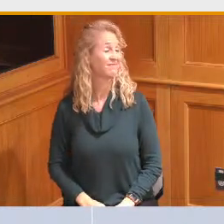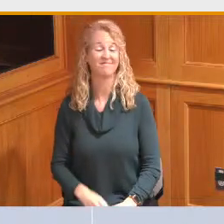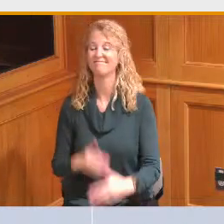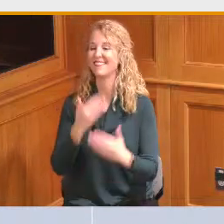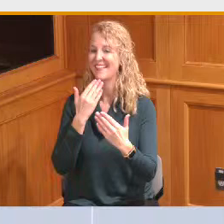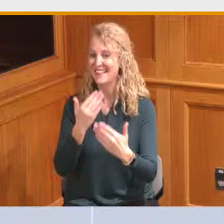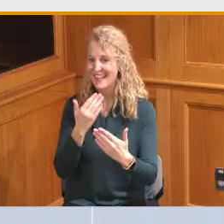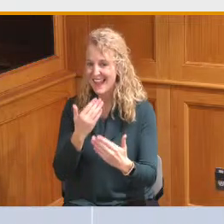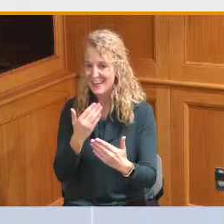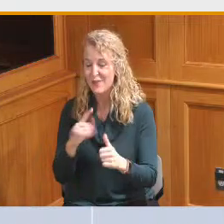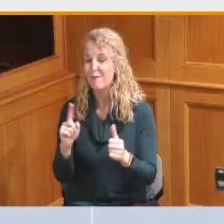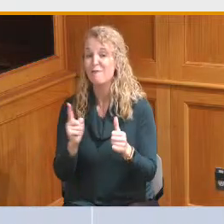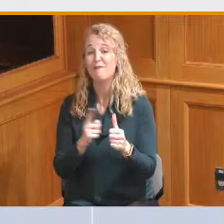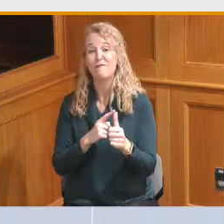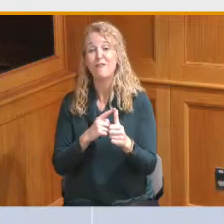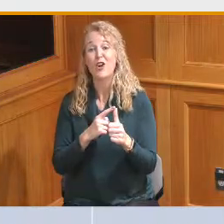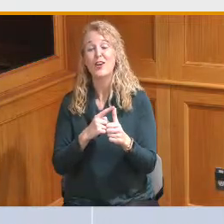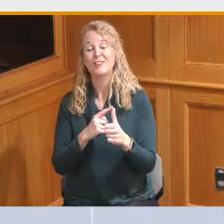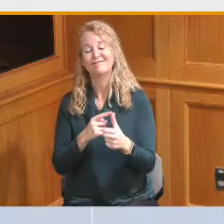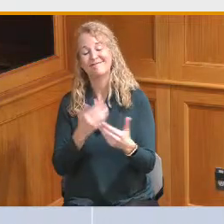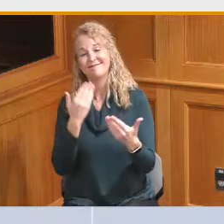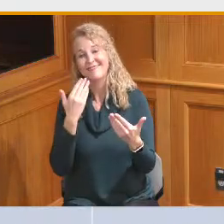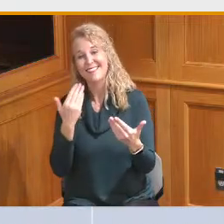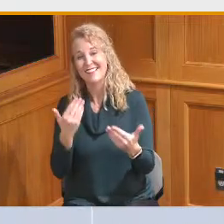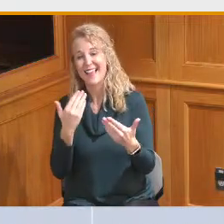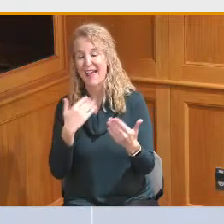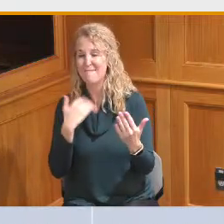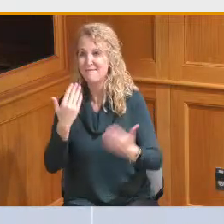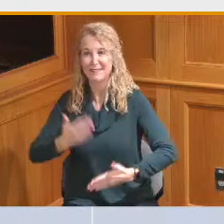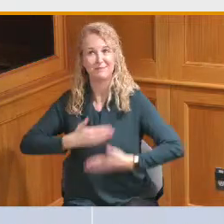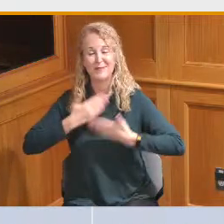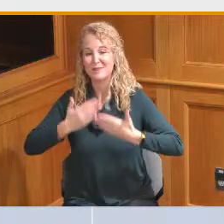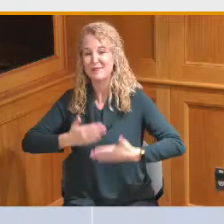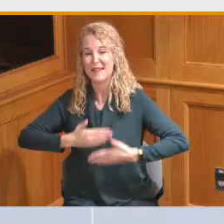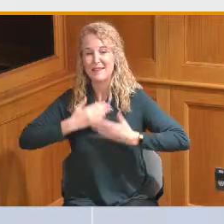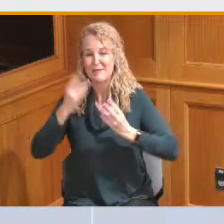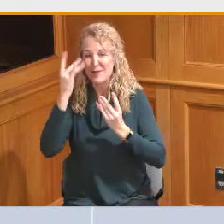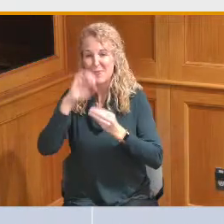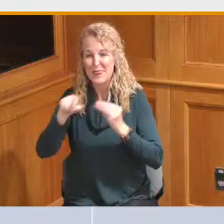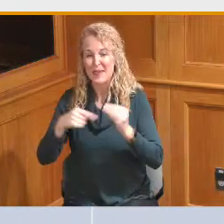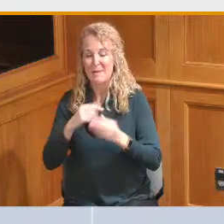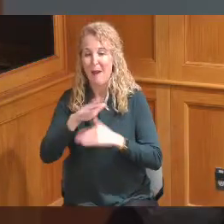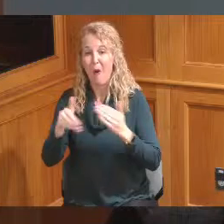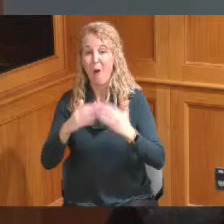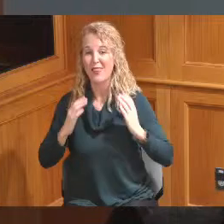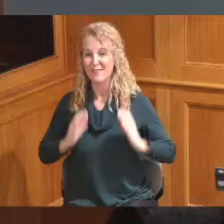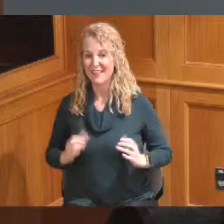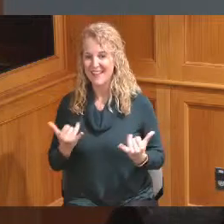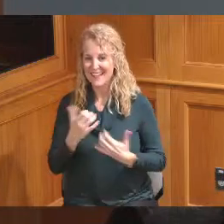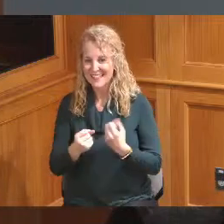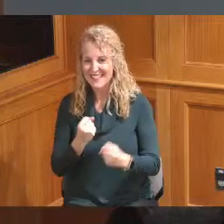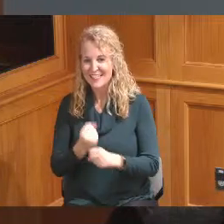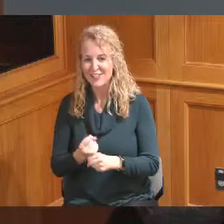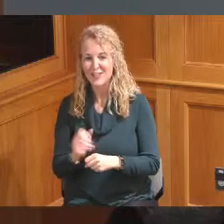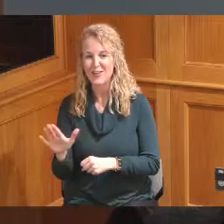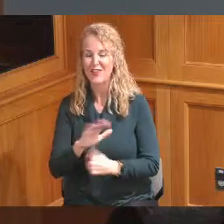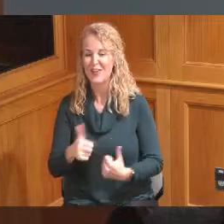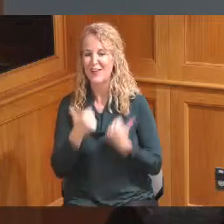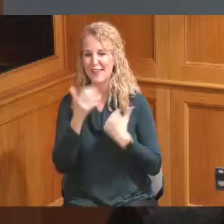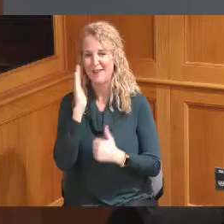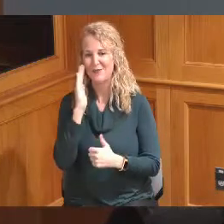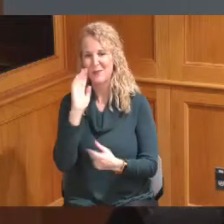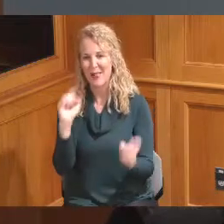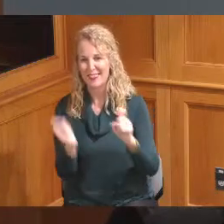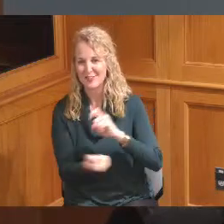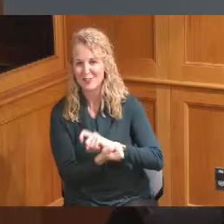Thank you very much. First of all, I'd like to thank on behalf of all the clients that we'll be able to help in 2024 and change their lives. That's what this is all about.